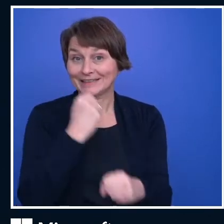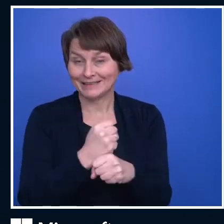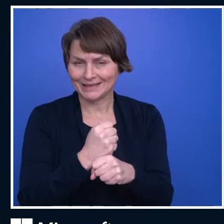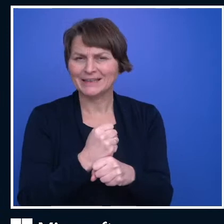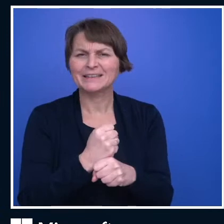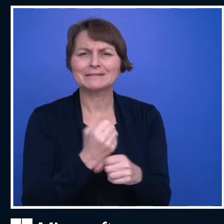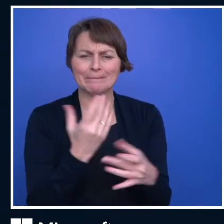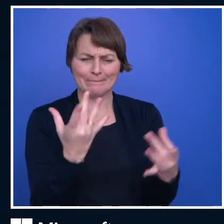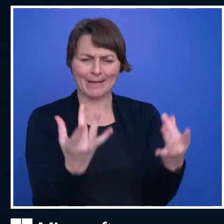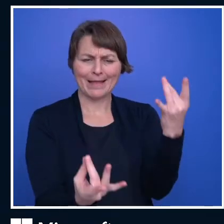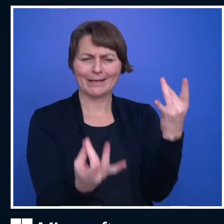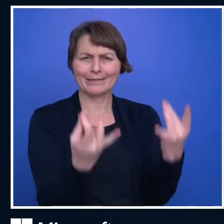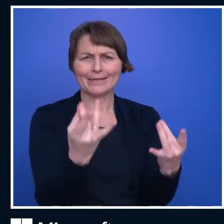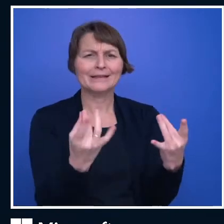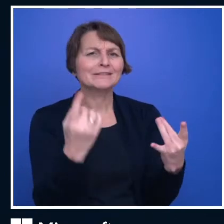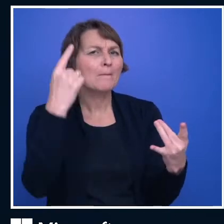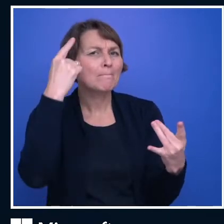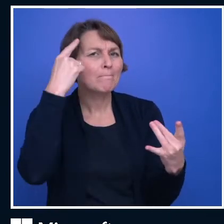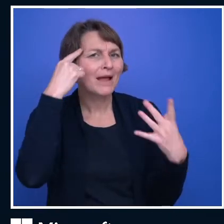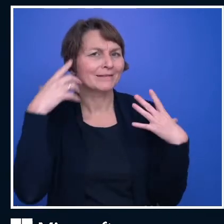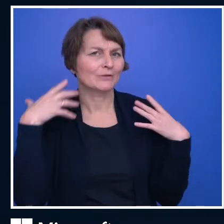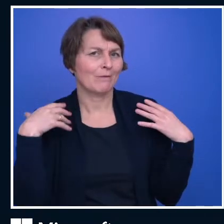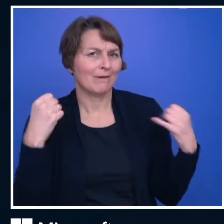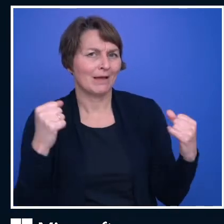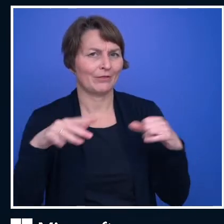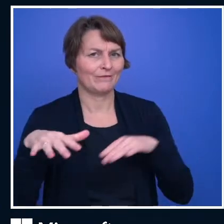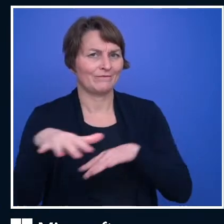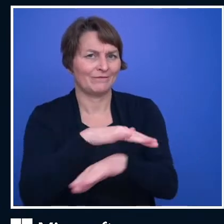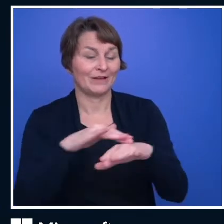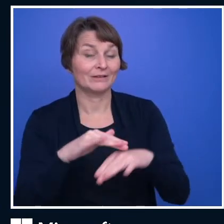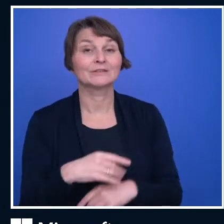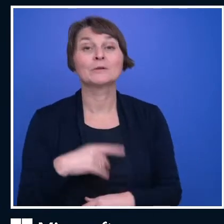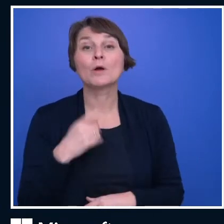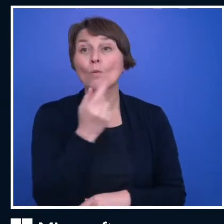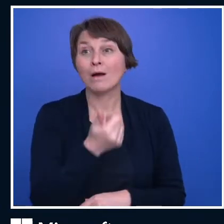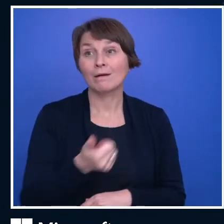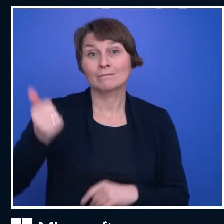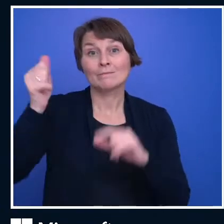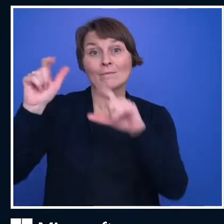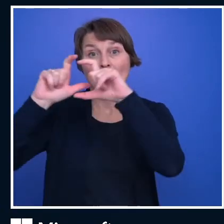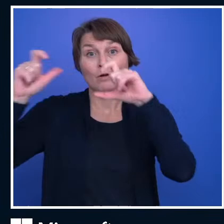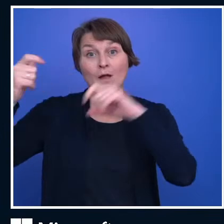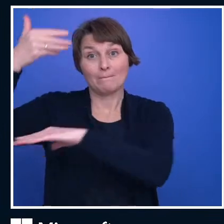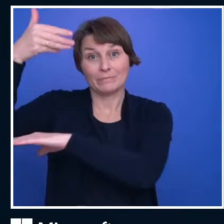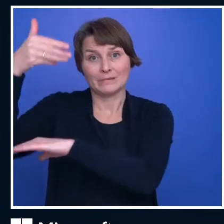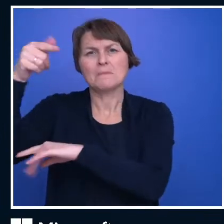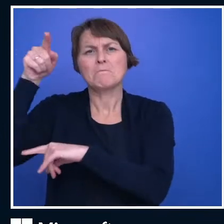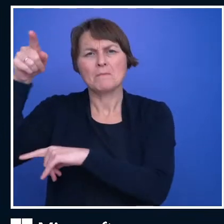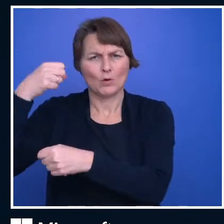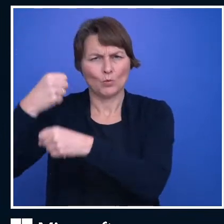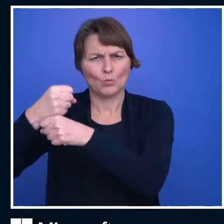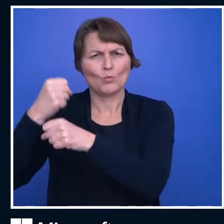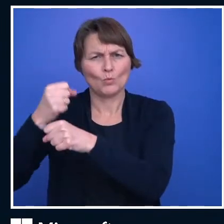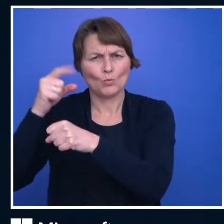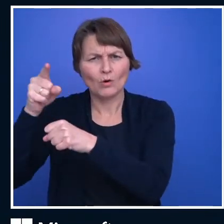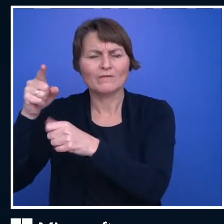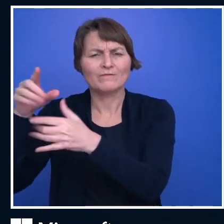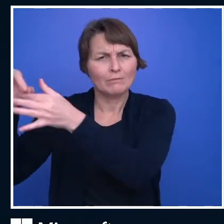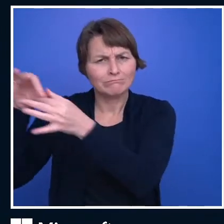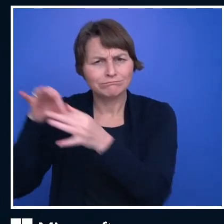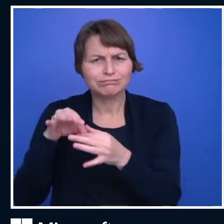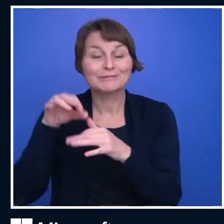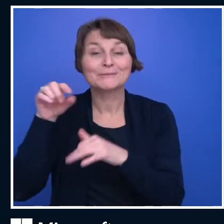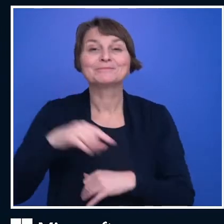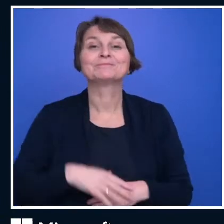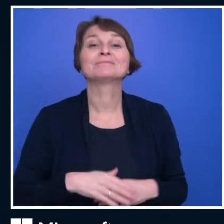a privacy officer for one company that I worked for. And bias, I have specific training through